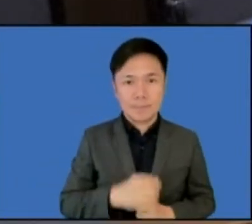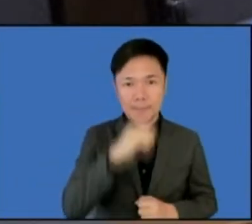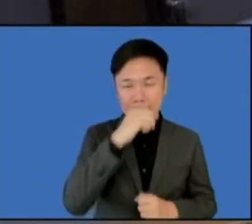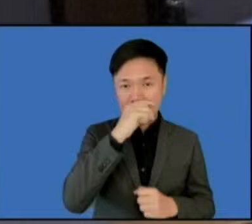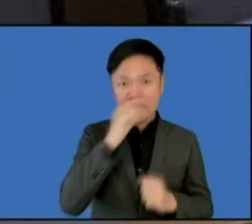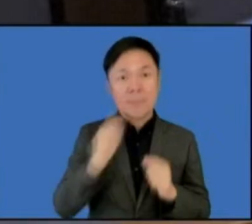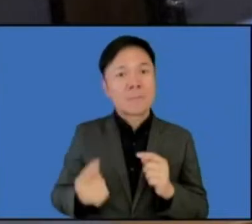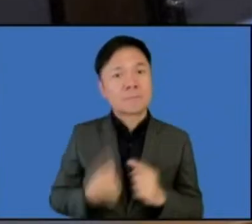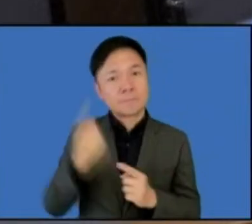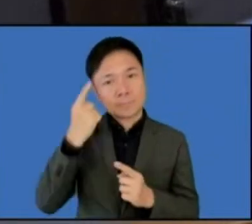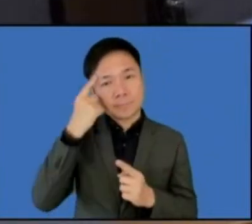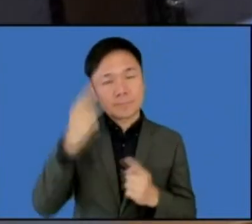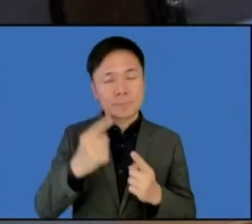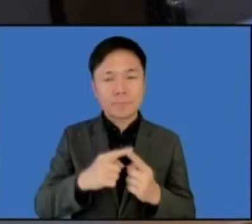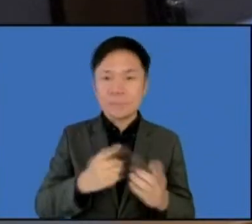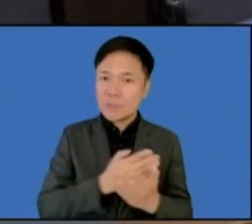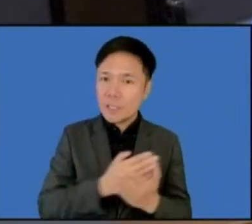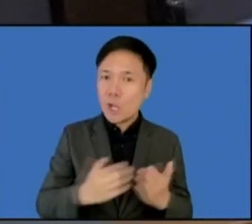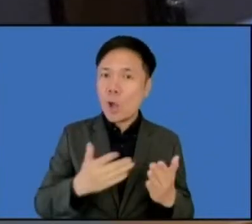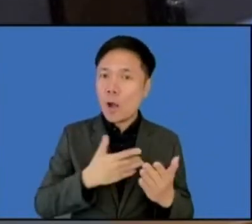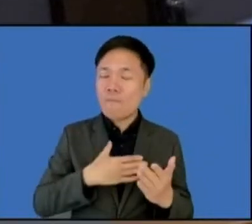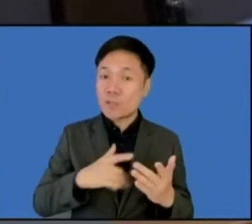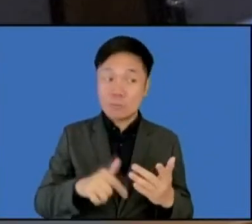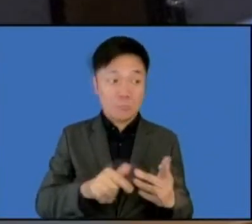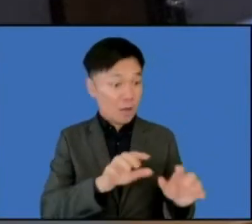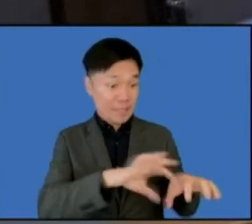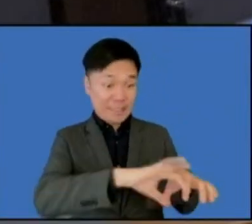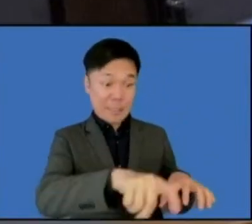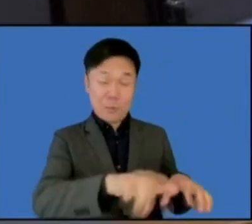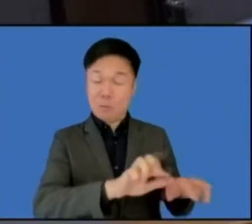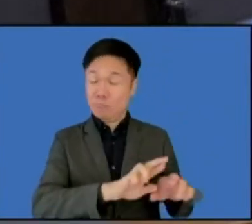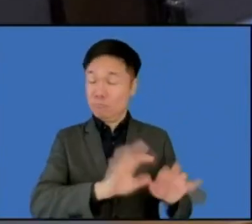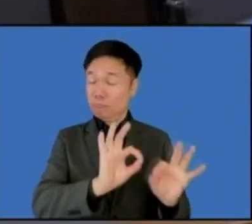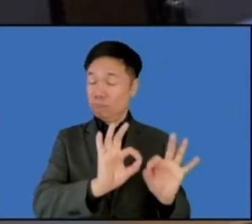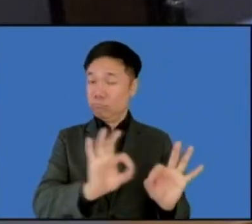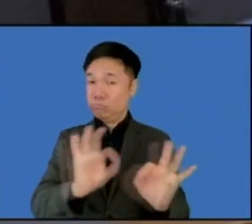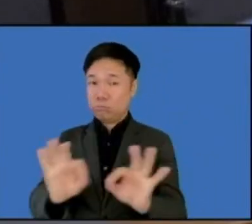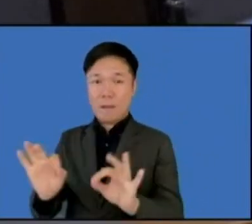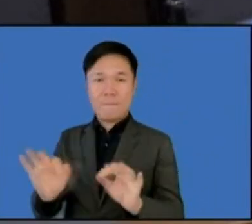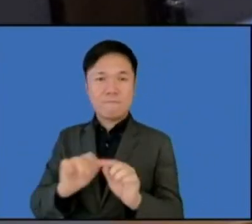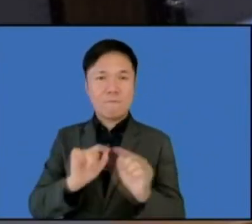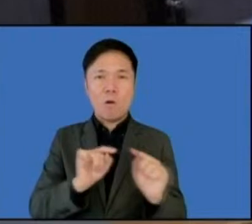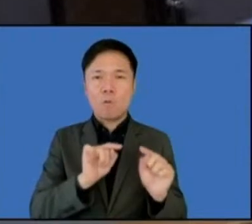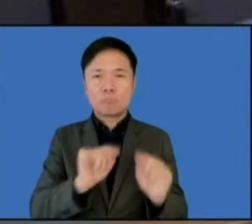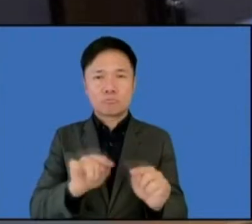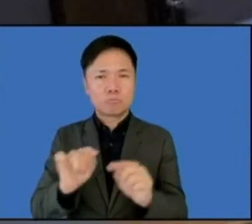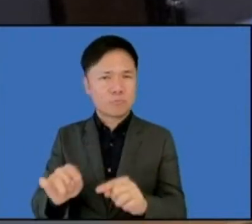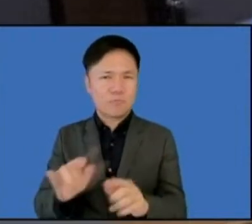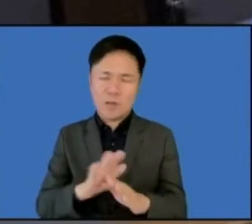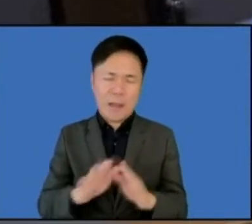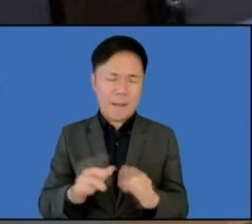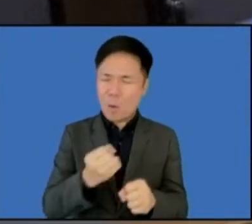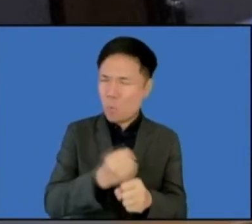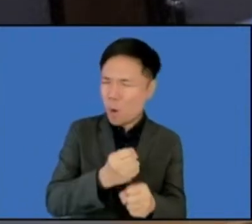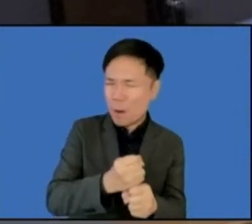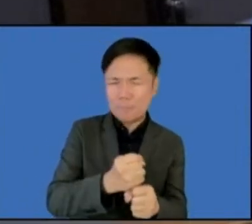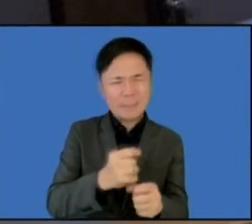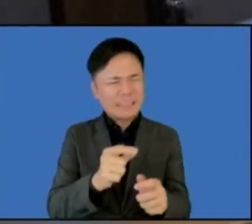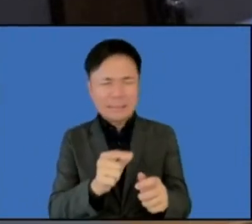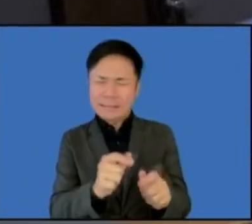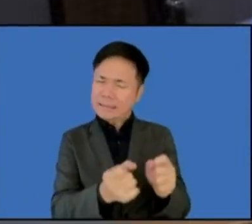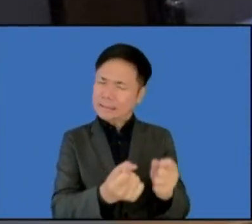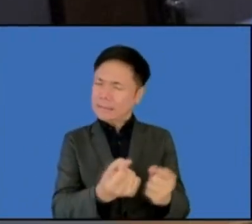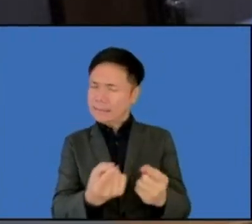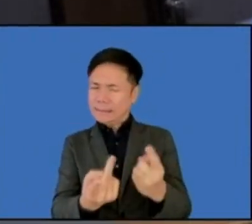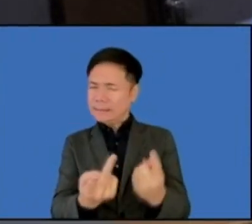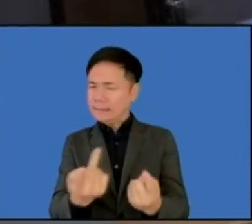that the readiness of labor destination countries for the employer pay principle is far less than they should have been, resulting in